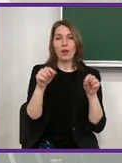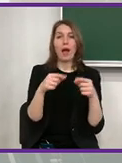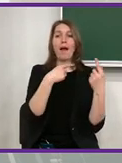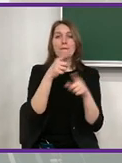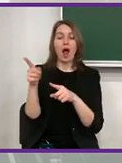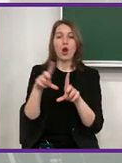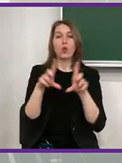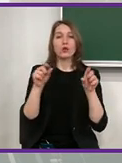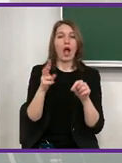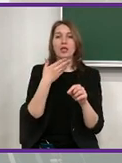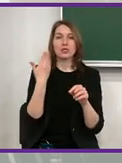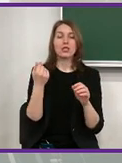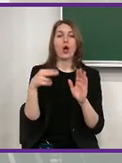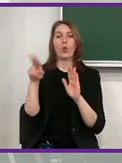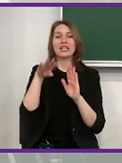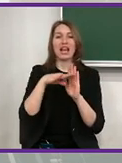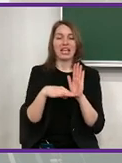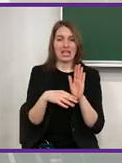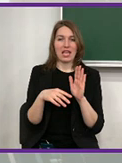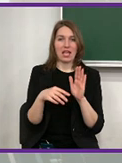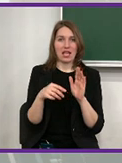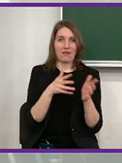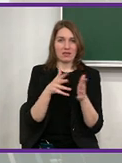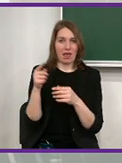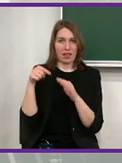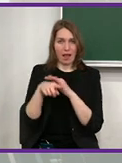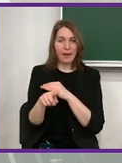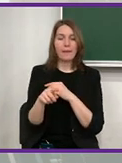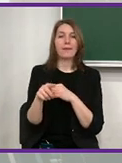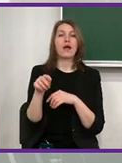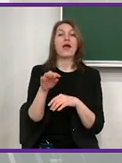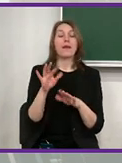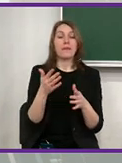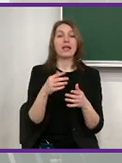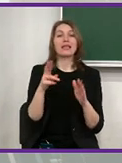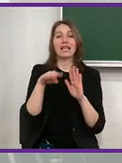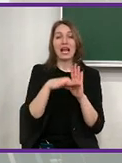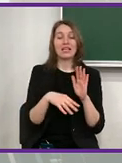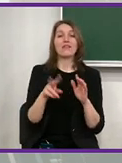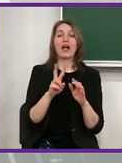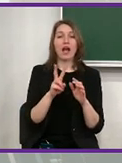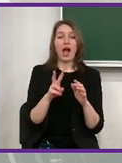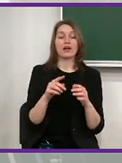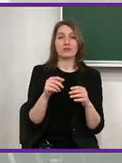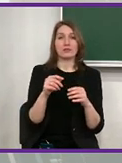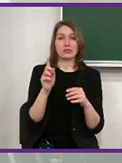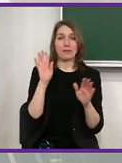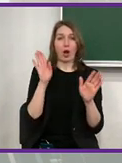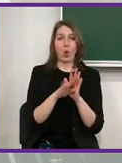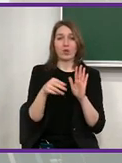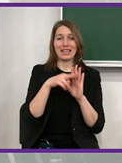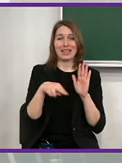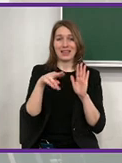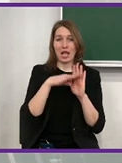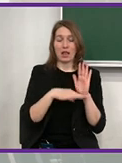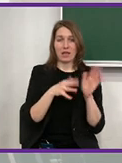direct obligation for small and medium-sized companies and companies that are not in its scope, but the